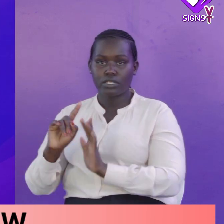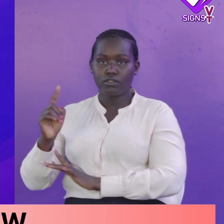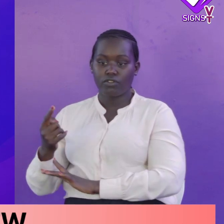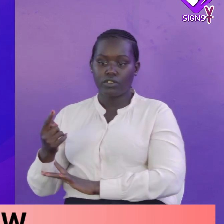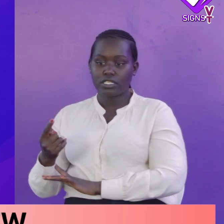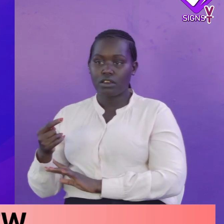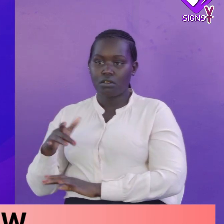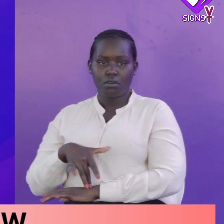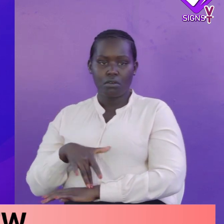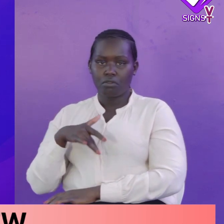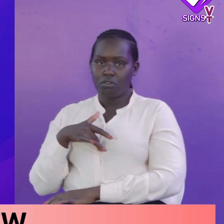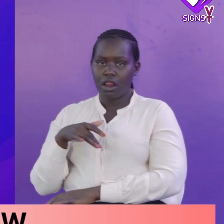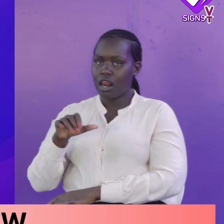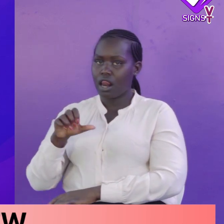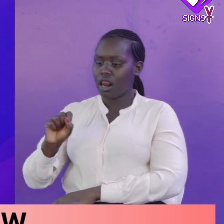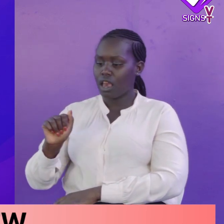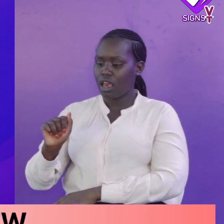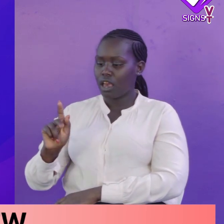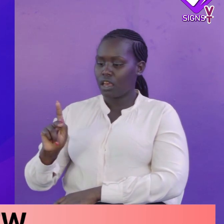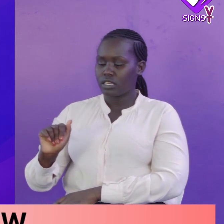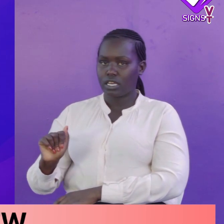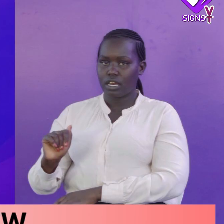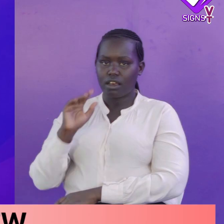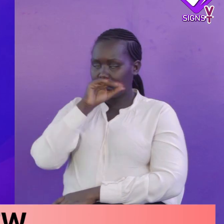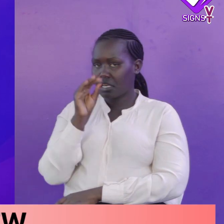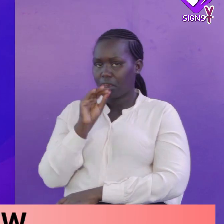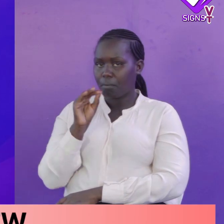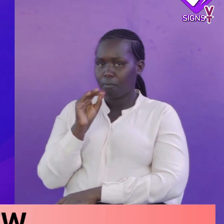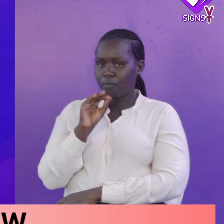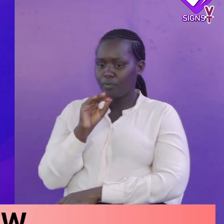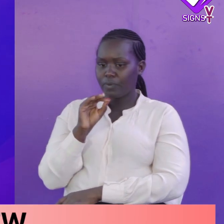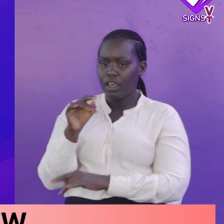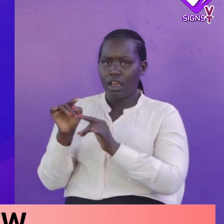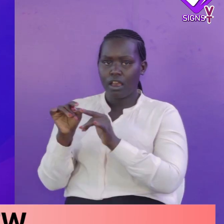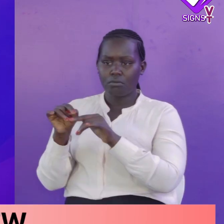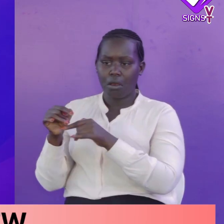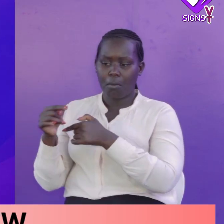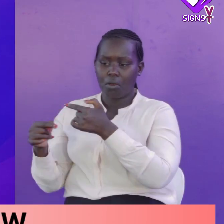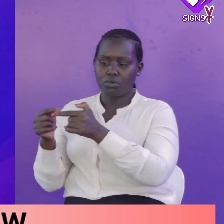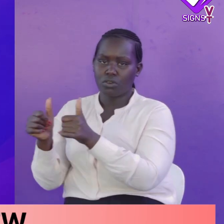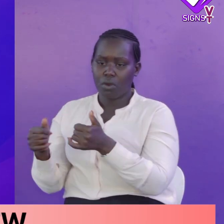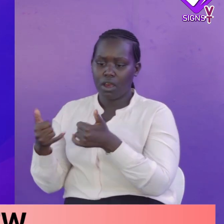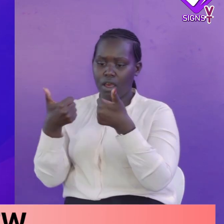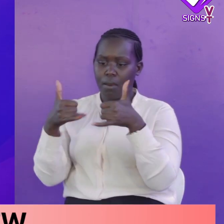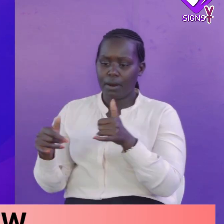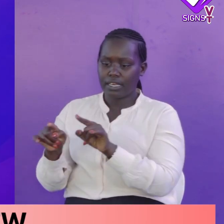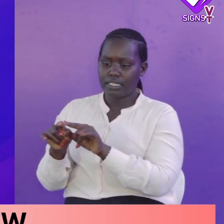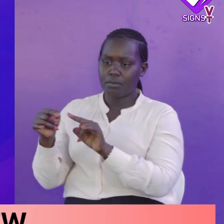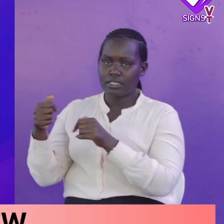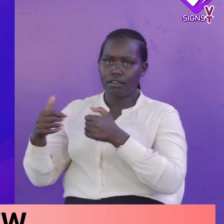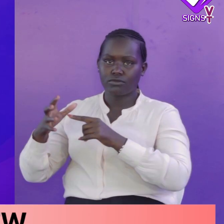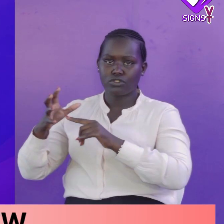don't feel Saka absence. Yeah. I think Madueke has taken on so well. He's playing like a champion.